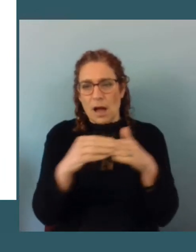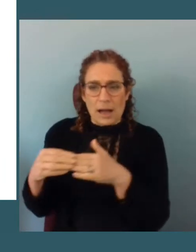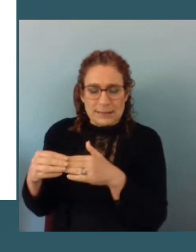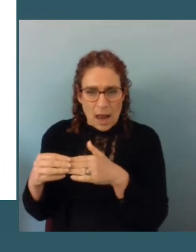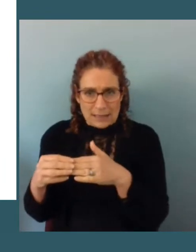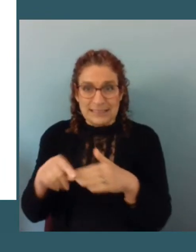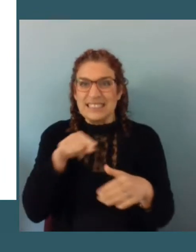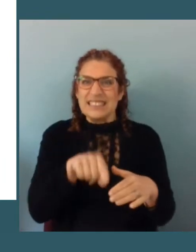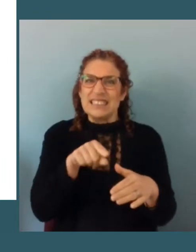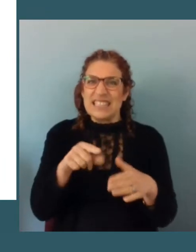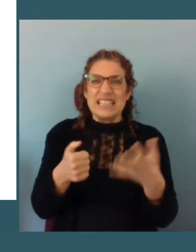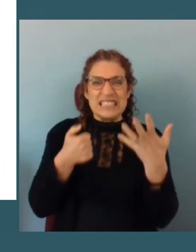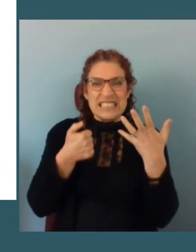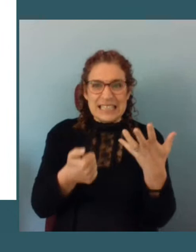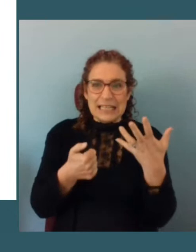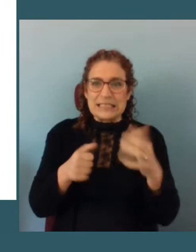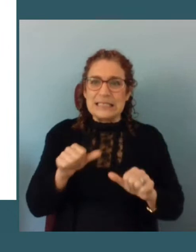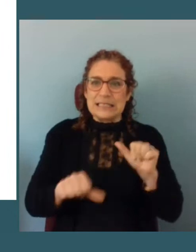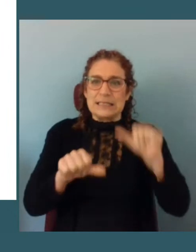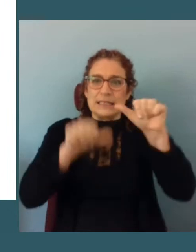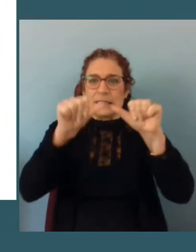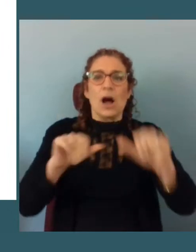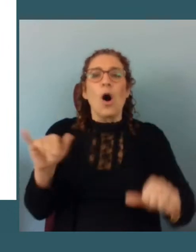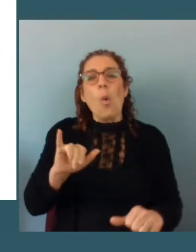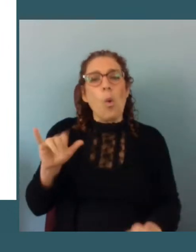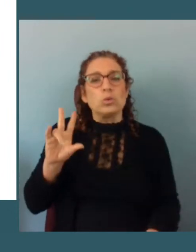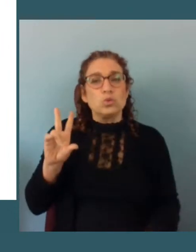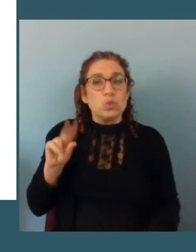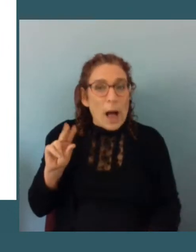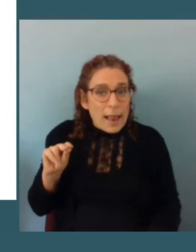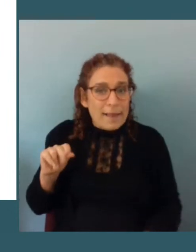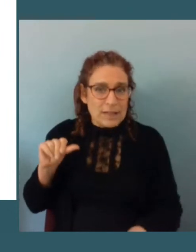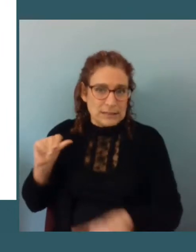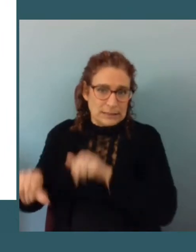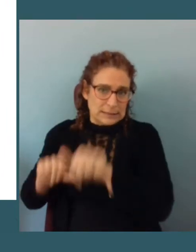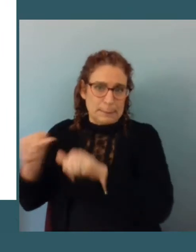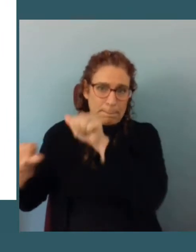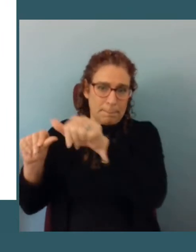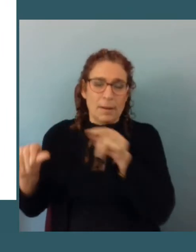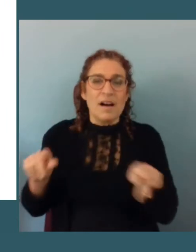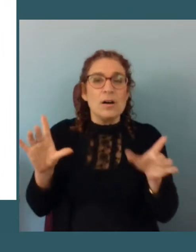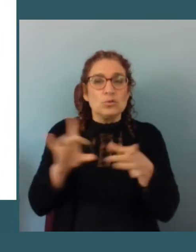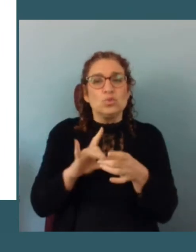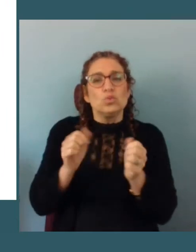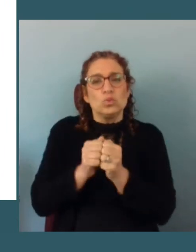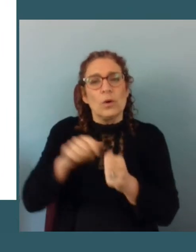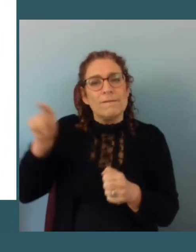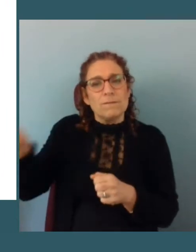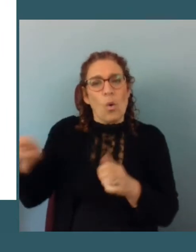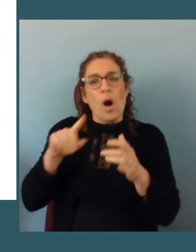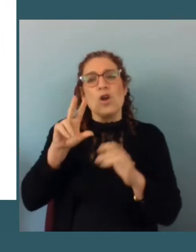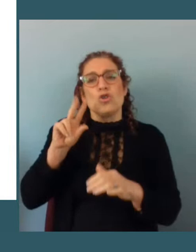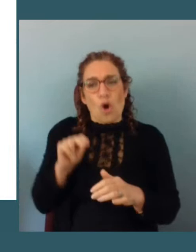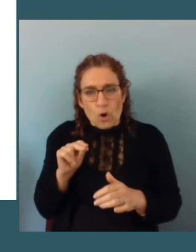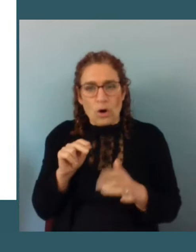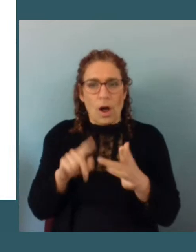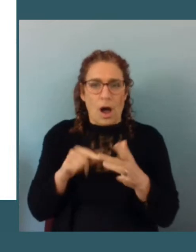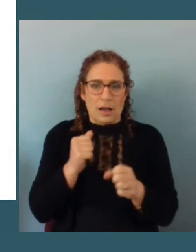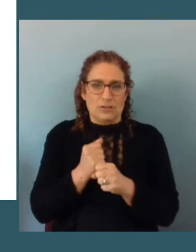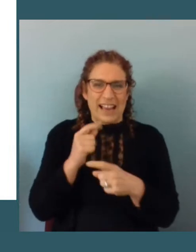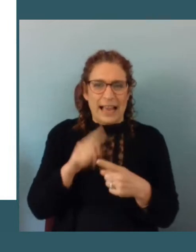12-step. And we normally start to introduce this ladder for our non-IGEs between 9 to 12 months of age. And then we would